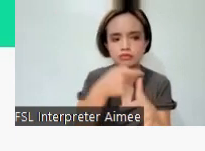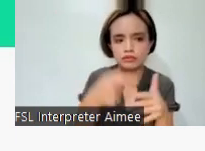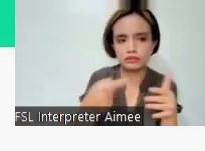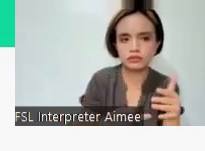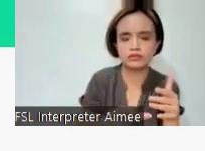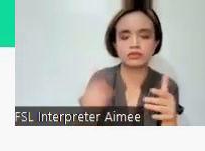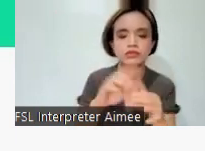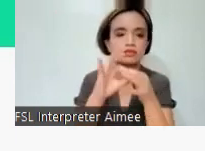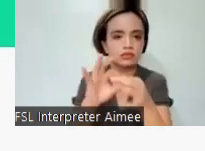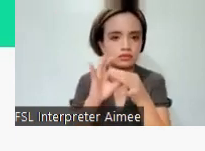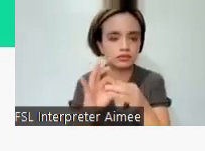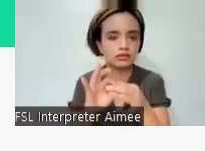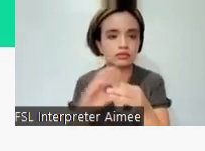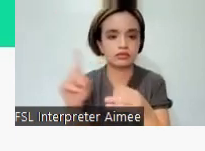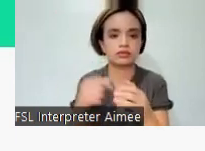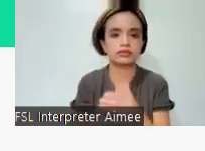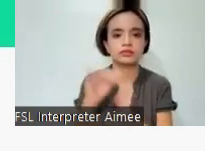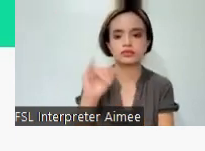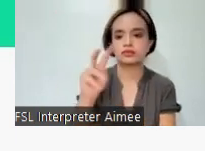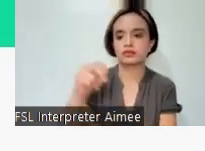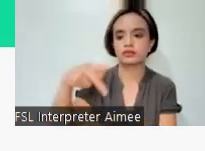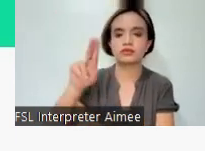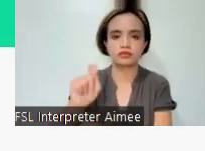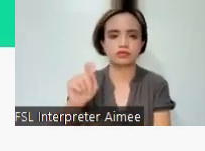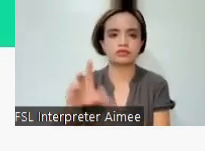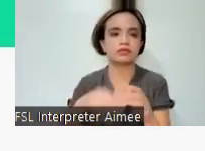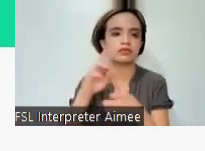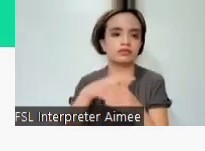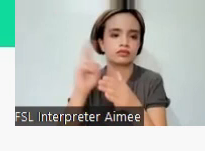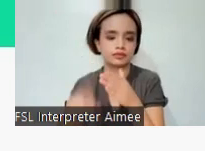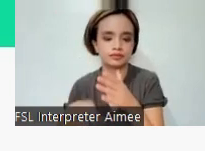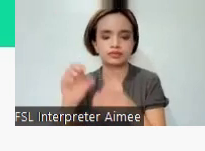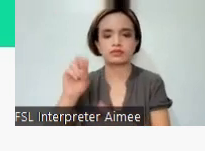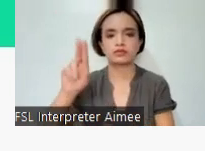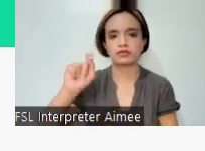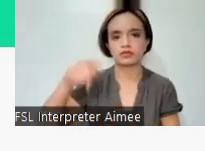causal relationships between input and output features.